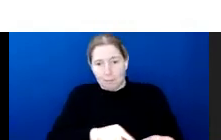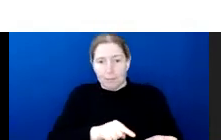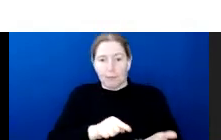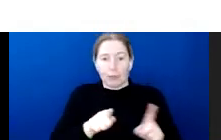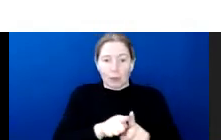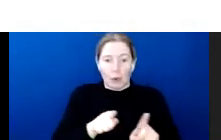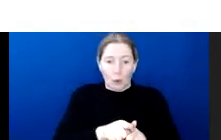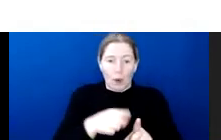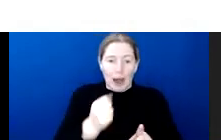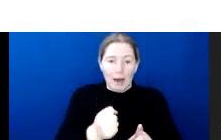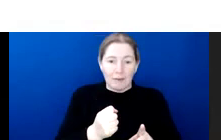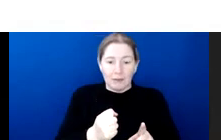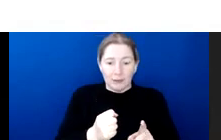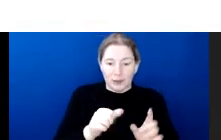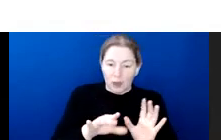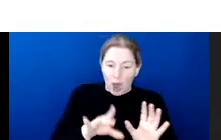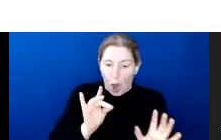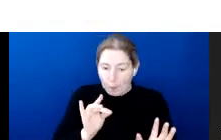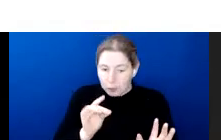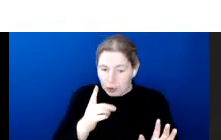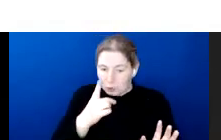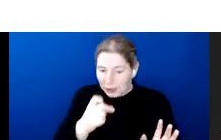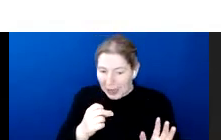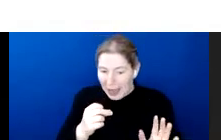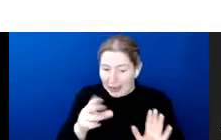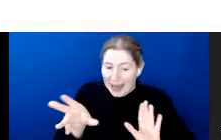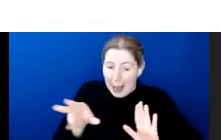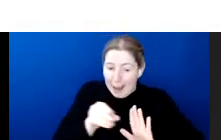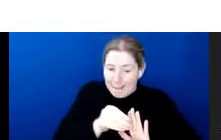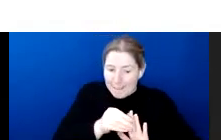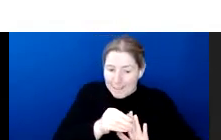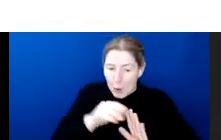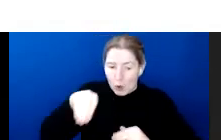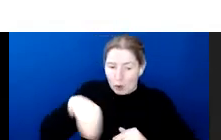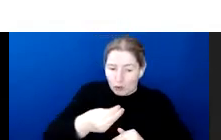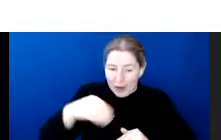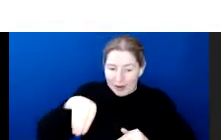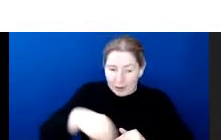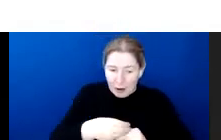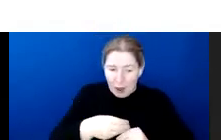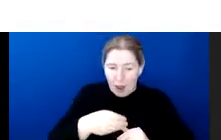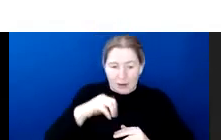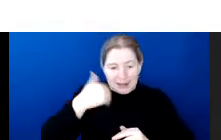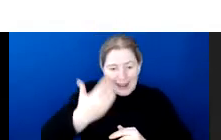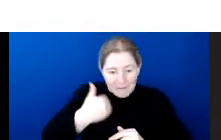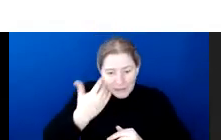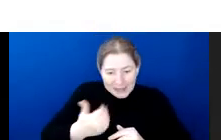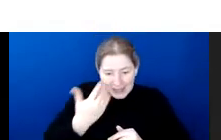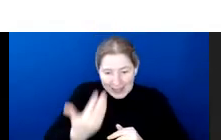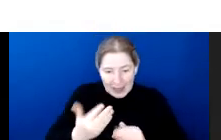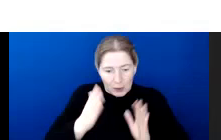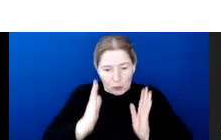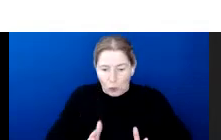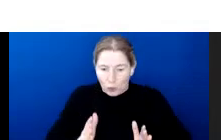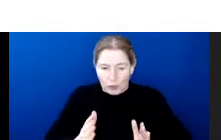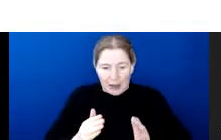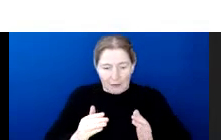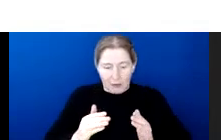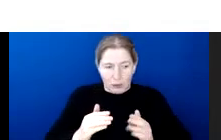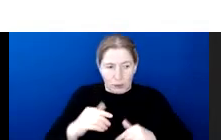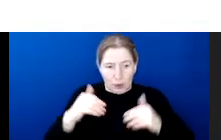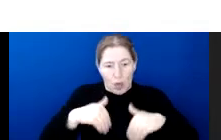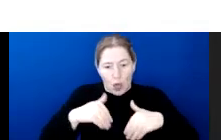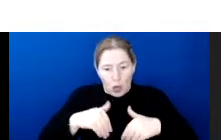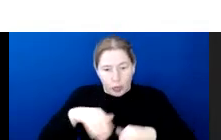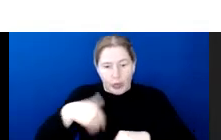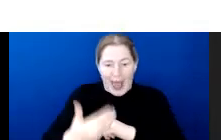the option with the solution to import credit card transactions on a daily basis instead of having to deal with it at the end of the